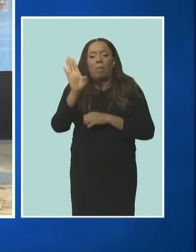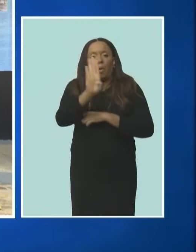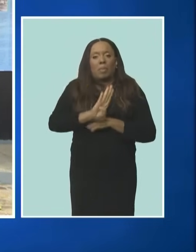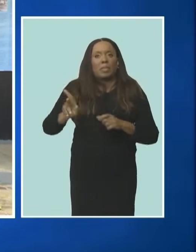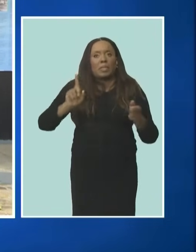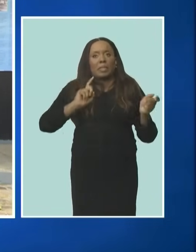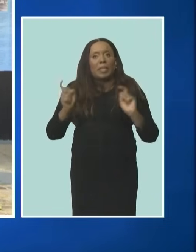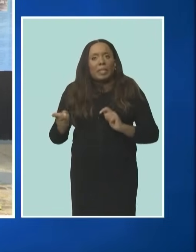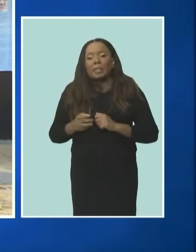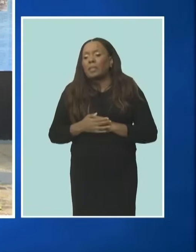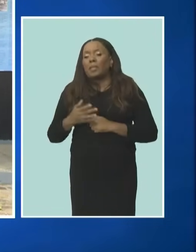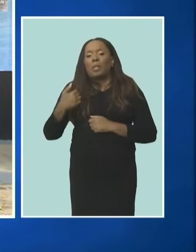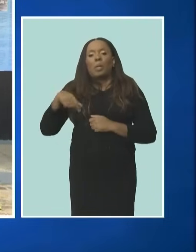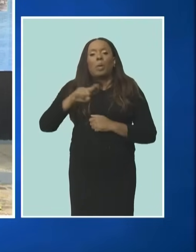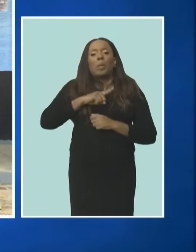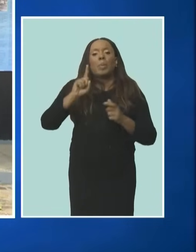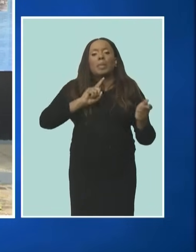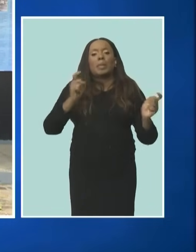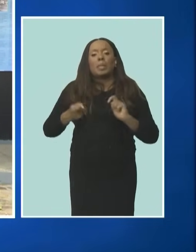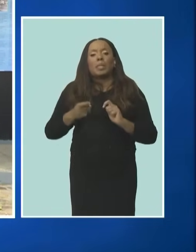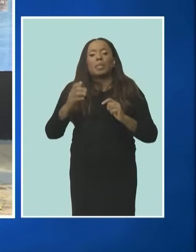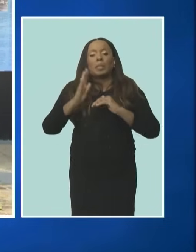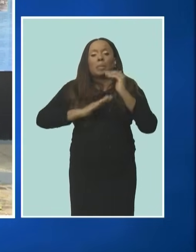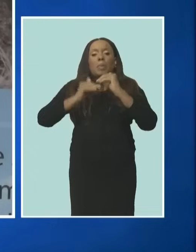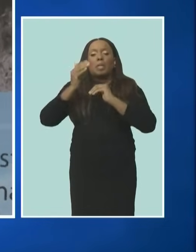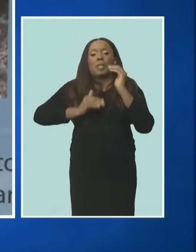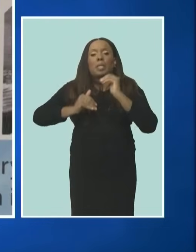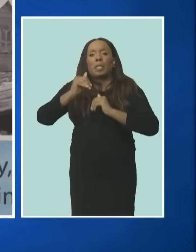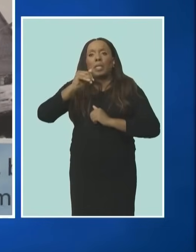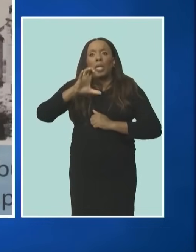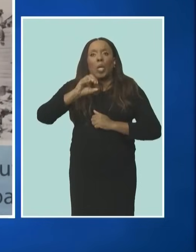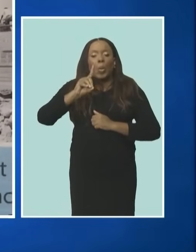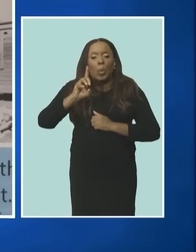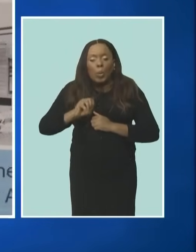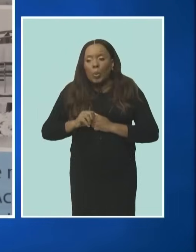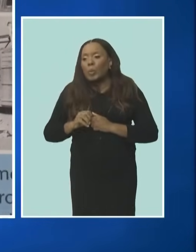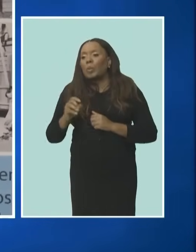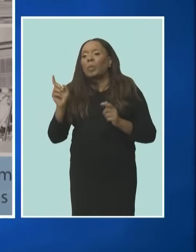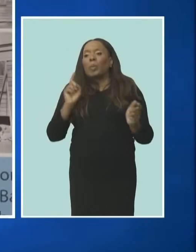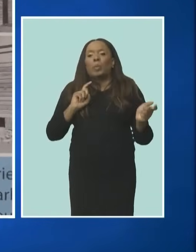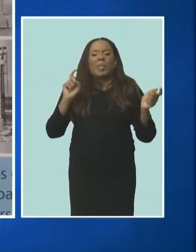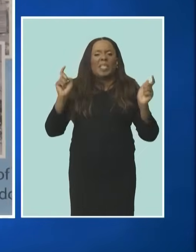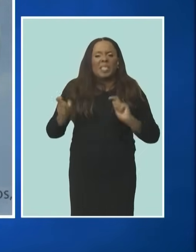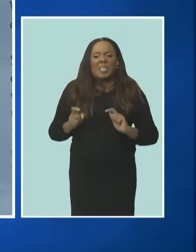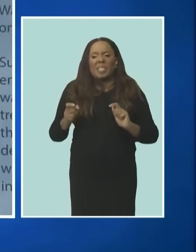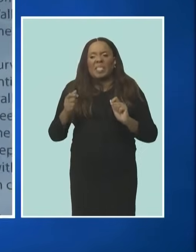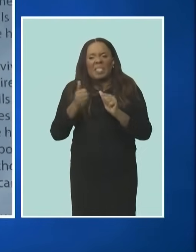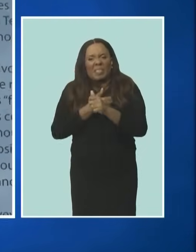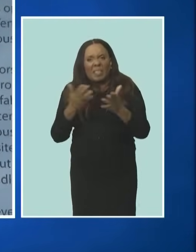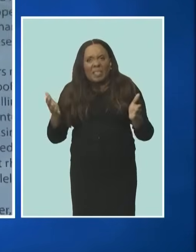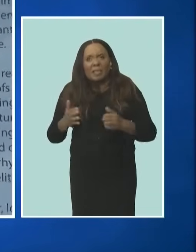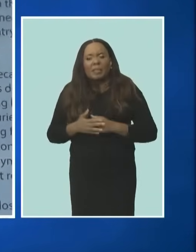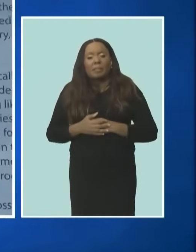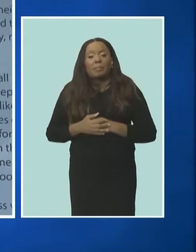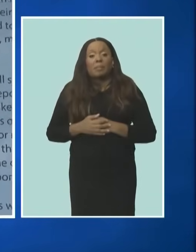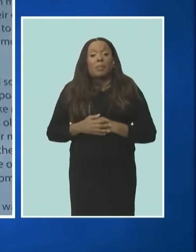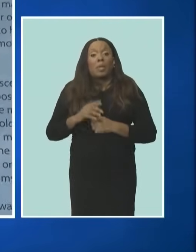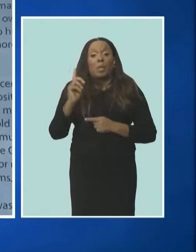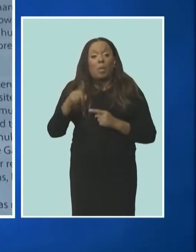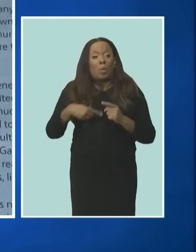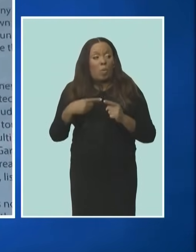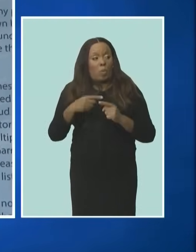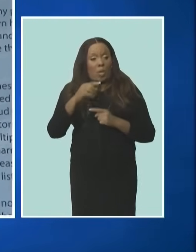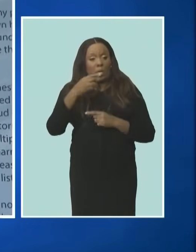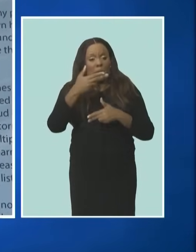and building code, all because of this one hurricane. Many people got very sick after Hurricane Janet. There